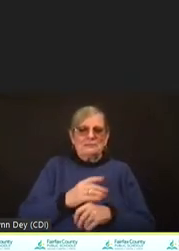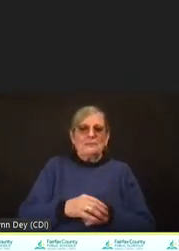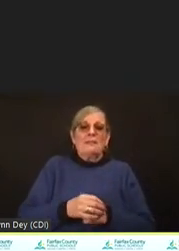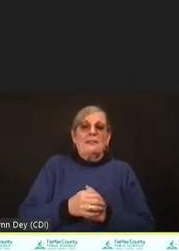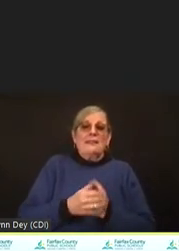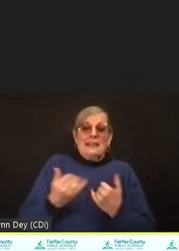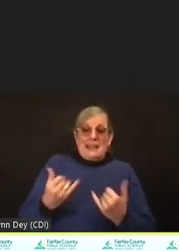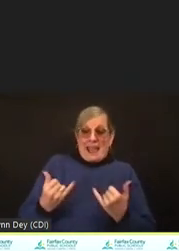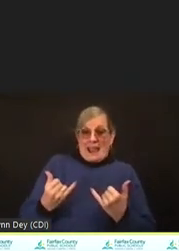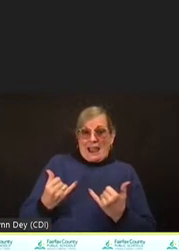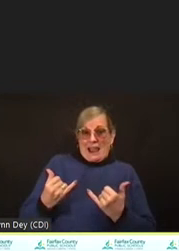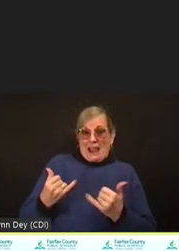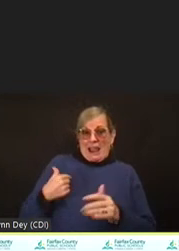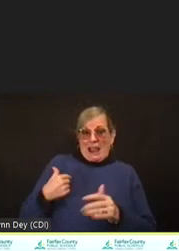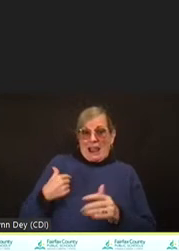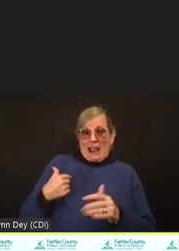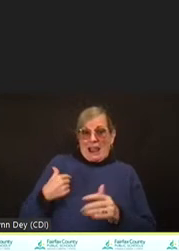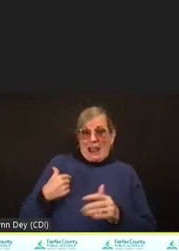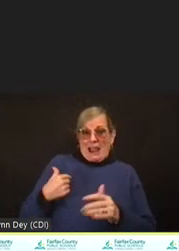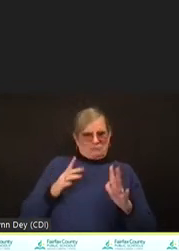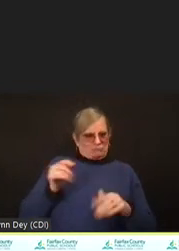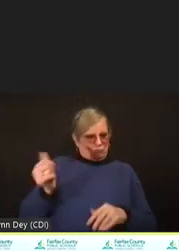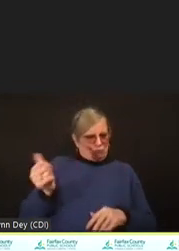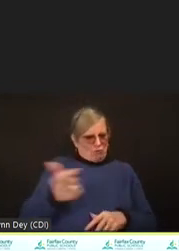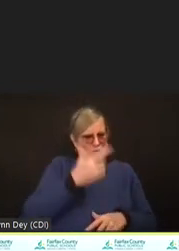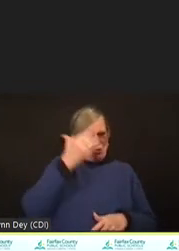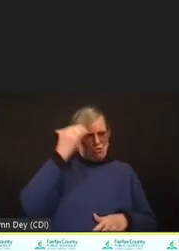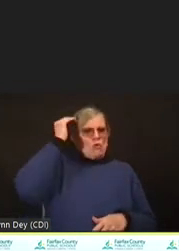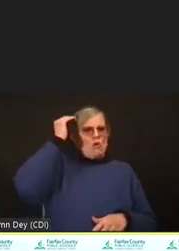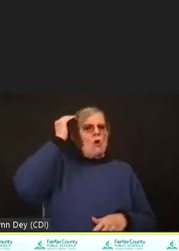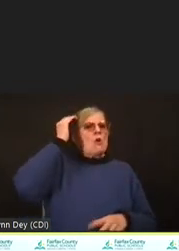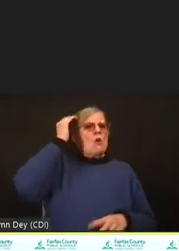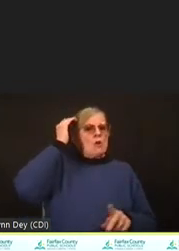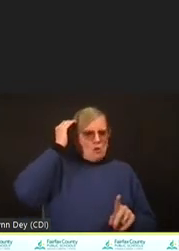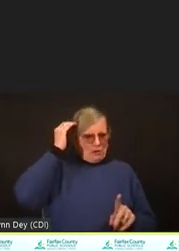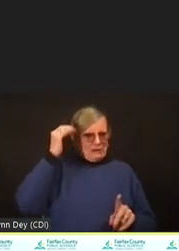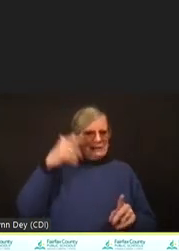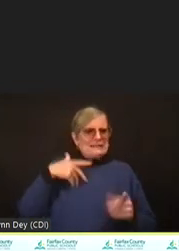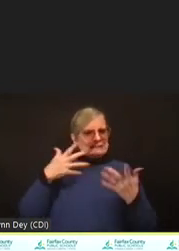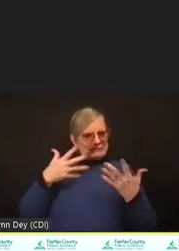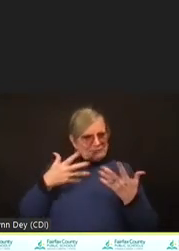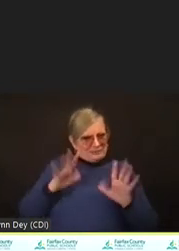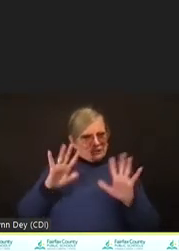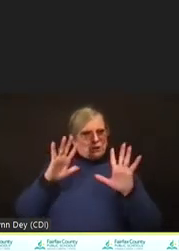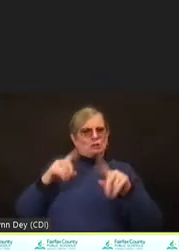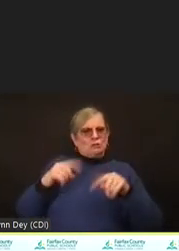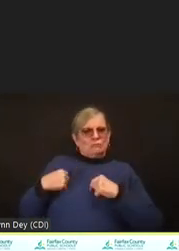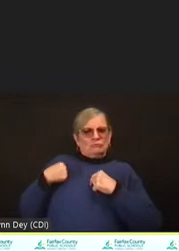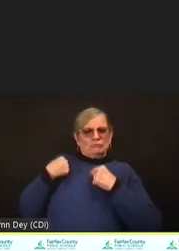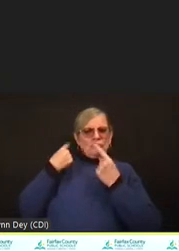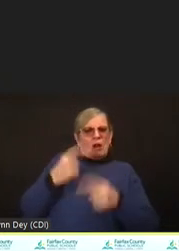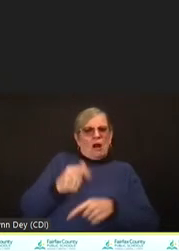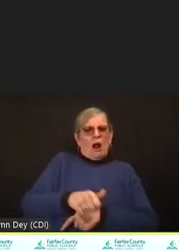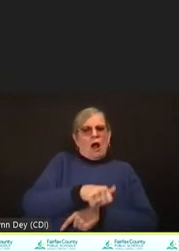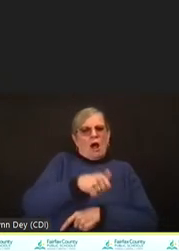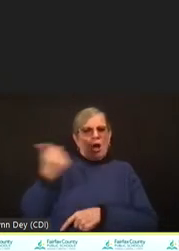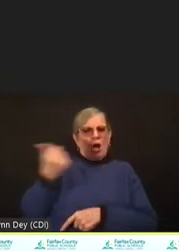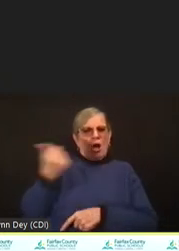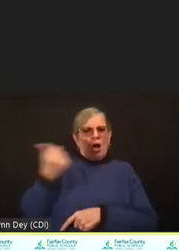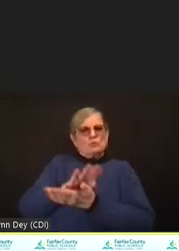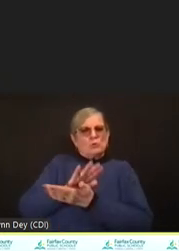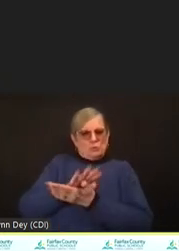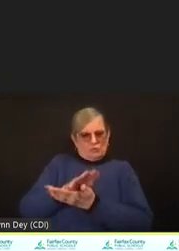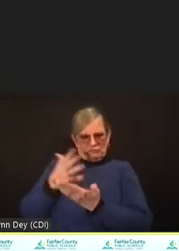many of you know, and we shared that we did, along with some other school divisions, six others, did file a legal